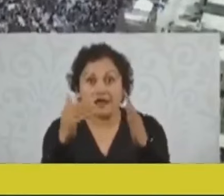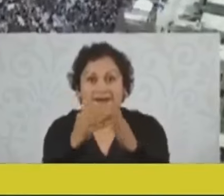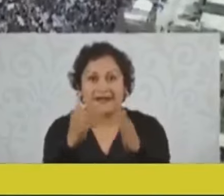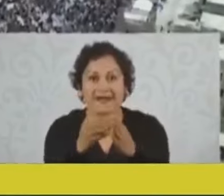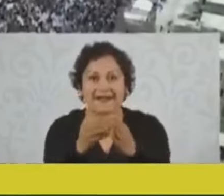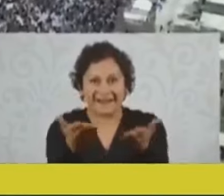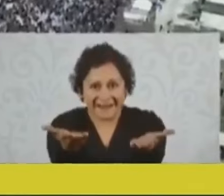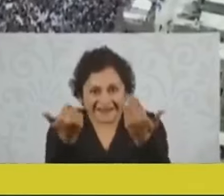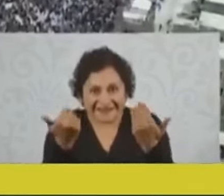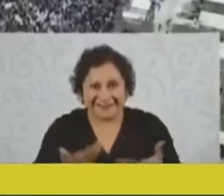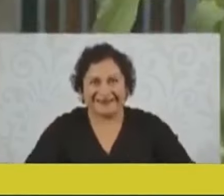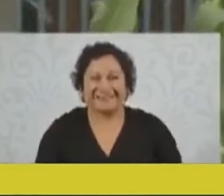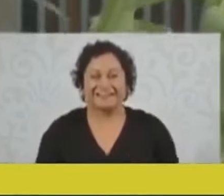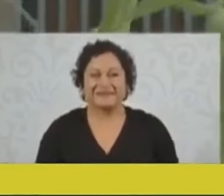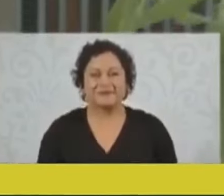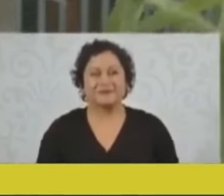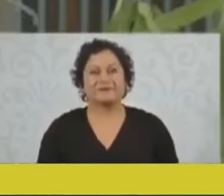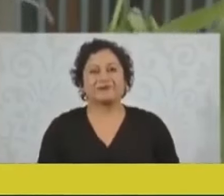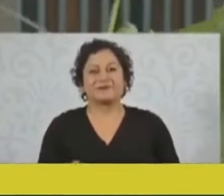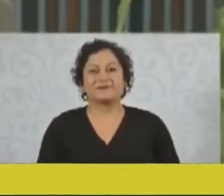there at home,